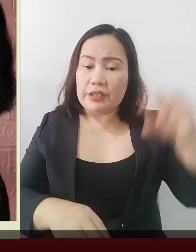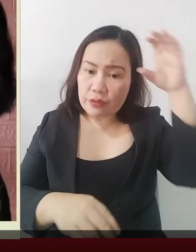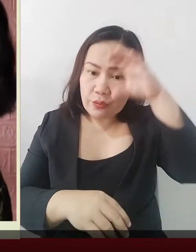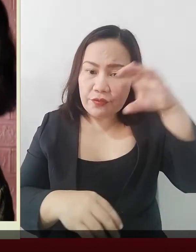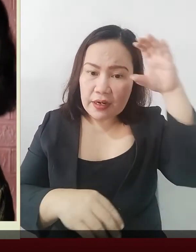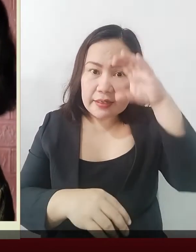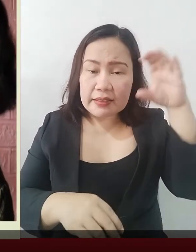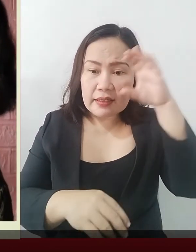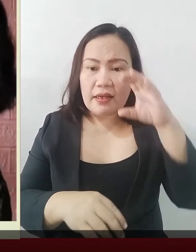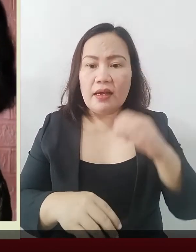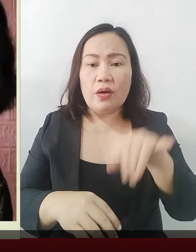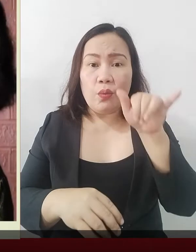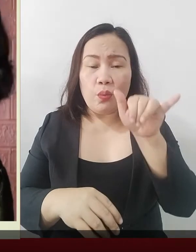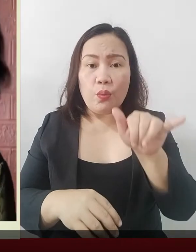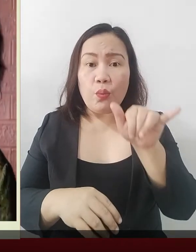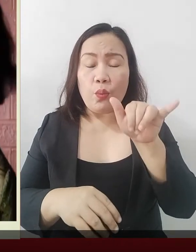find